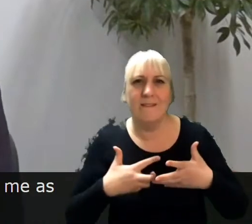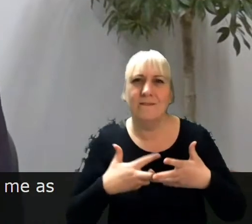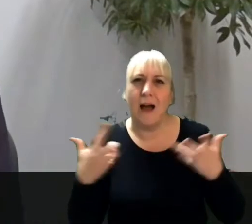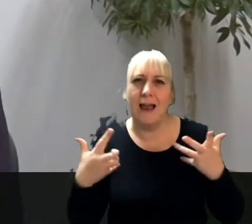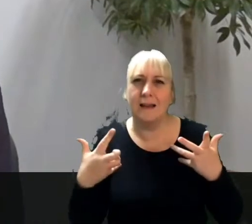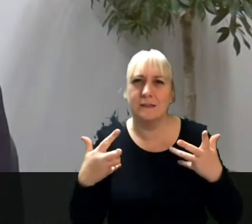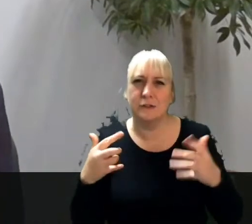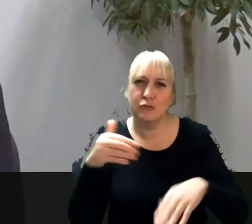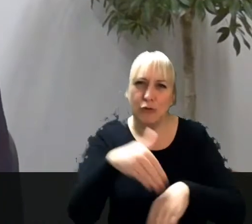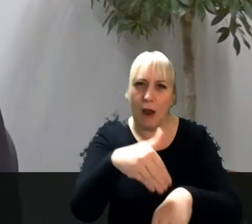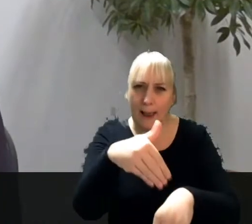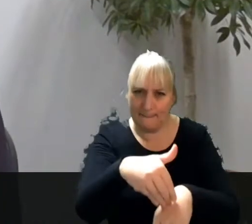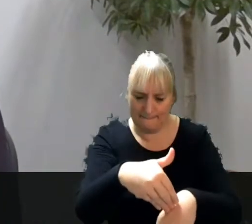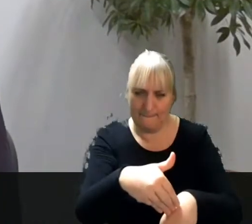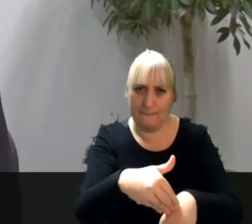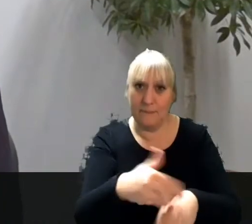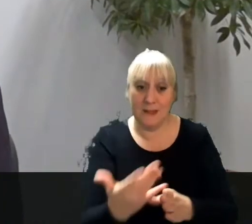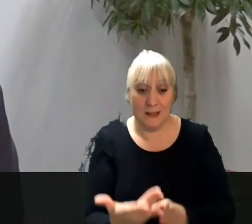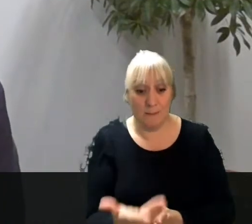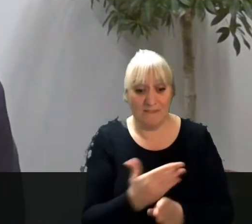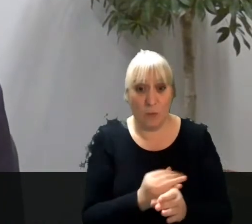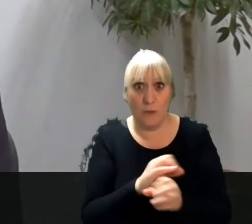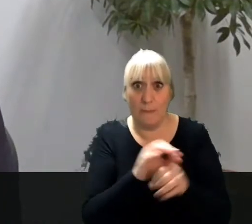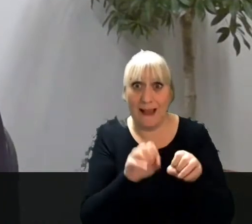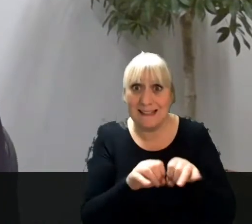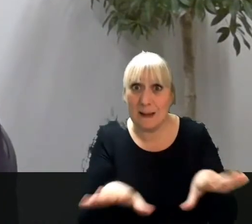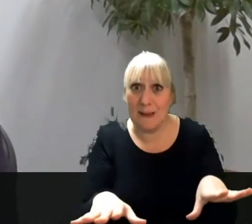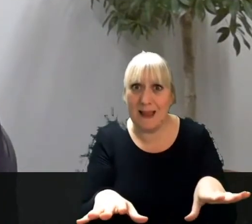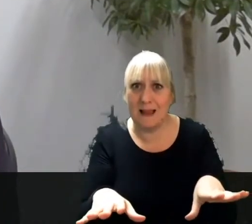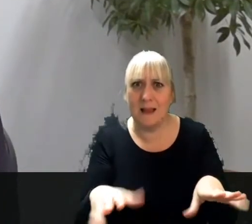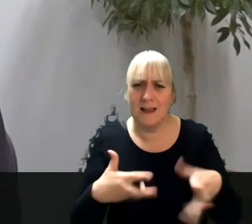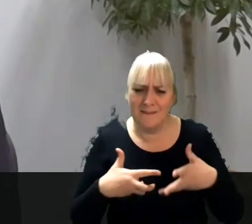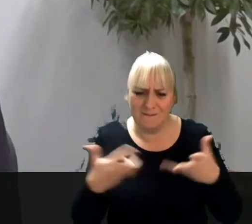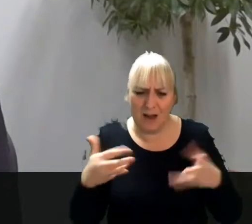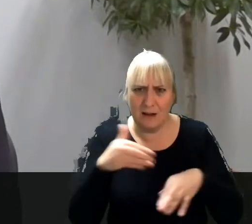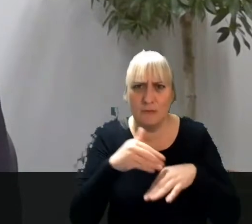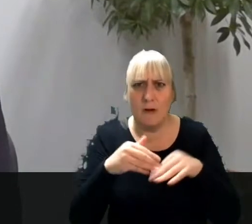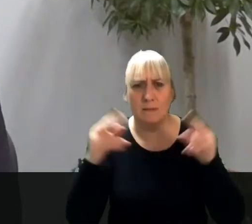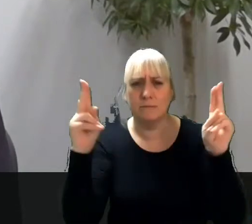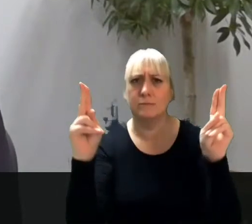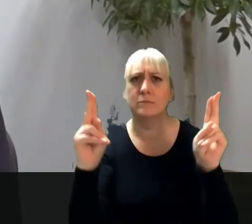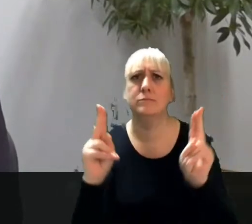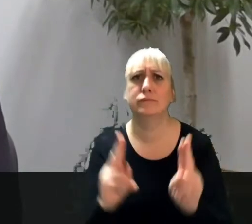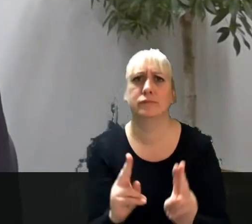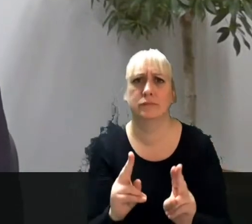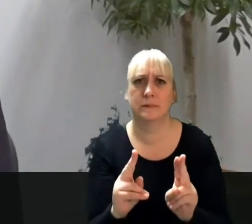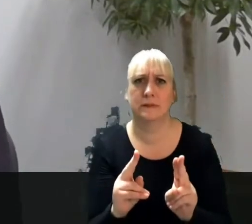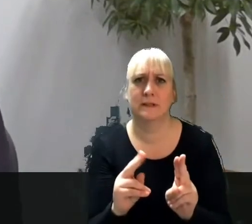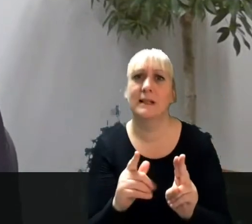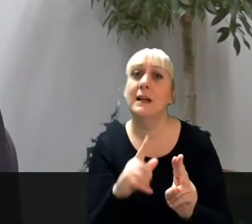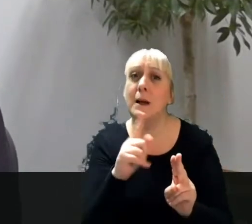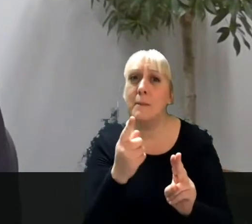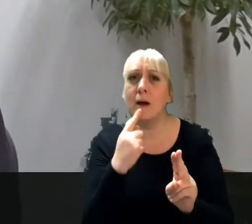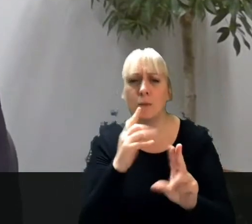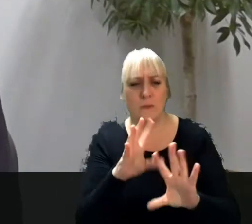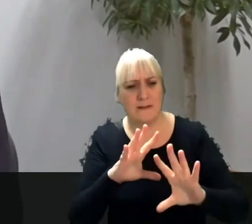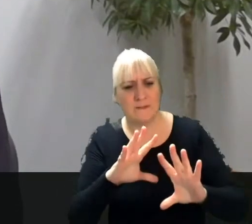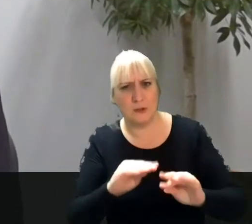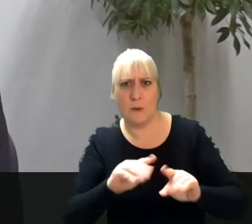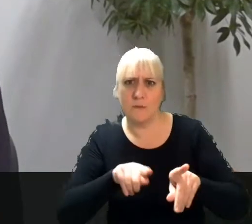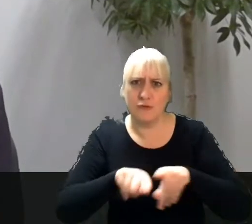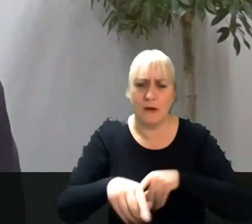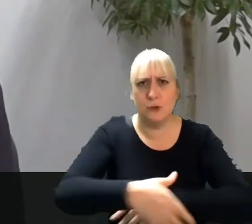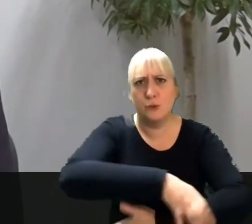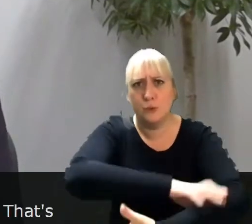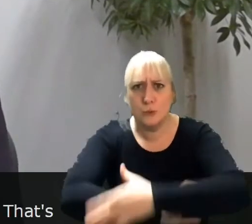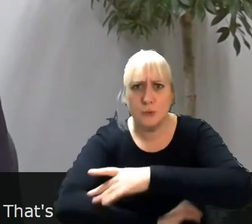falling well before the pandemic, but we're far from complacent. That's why we're taking strong action to keep crime as low